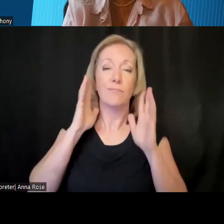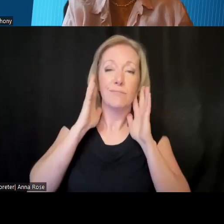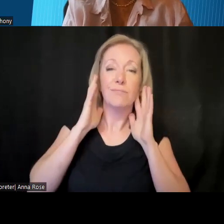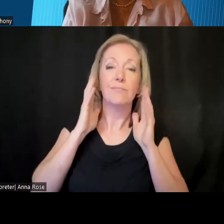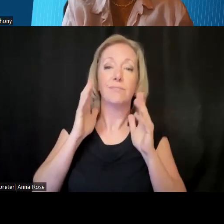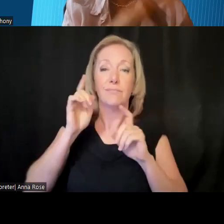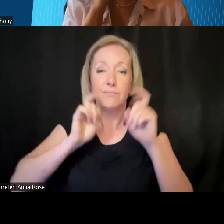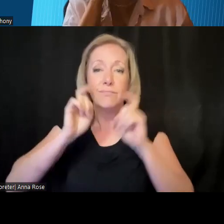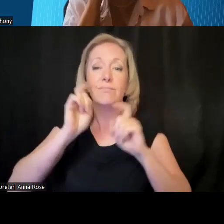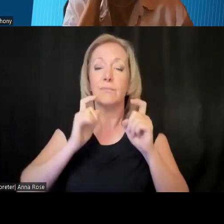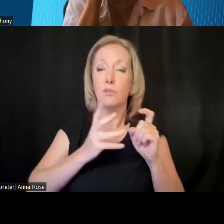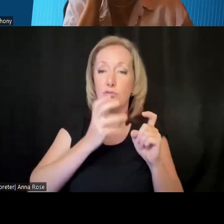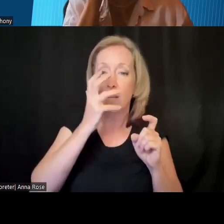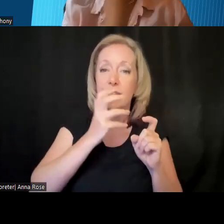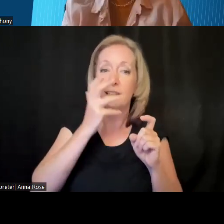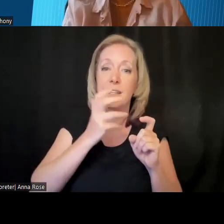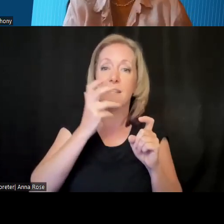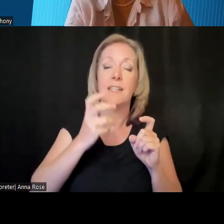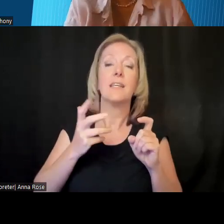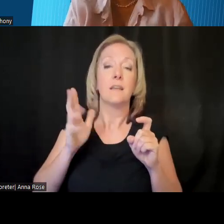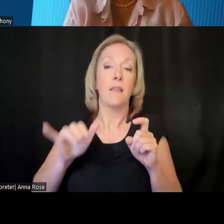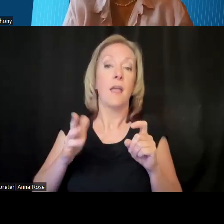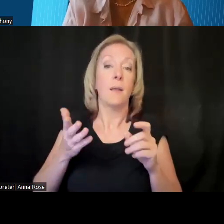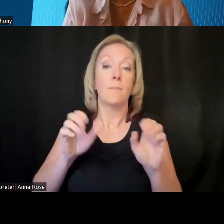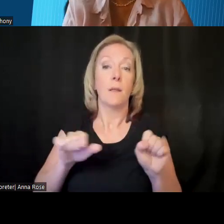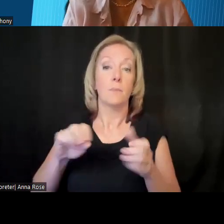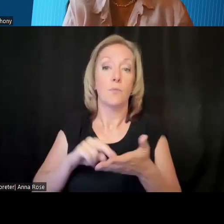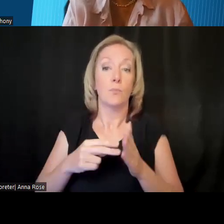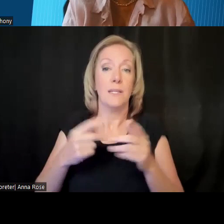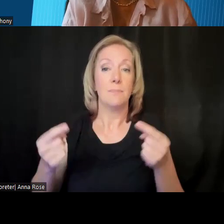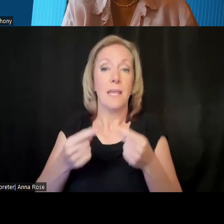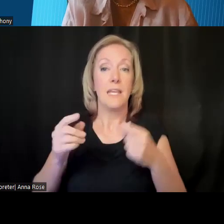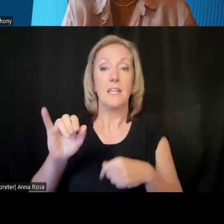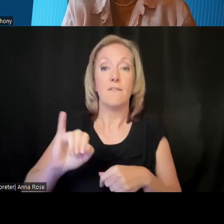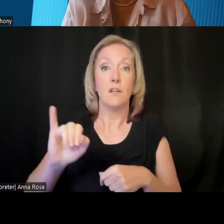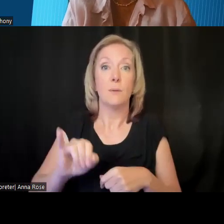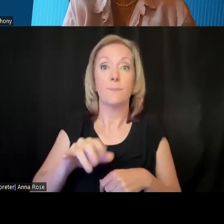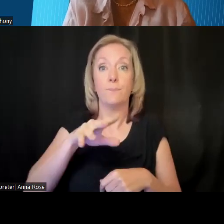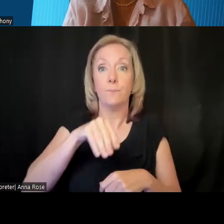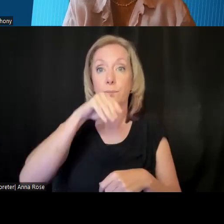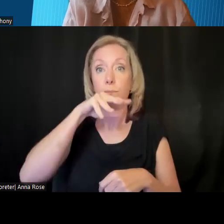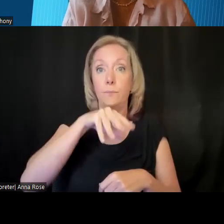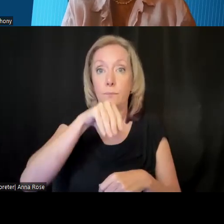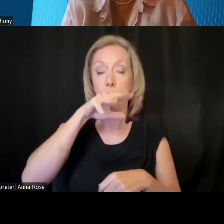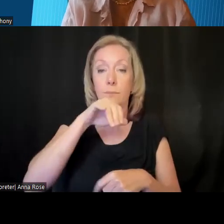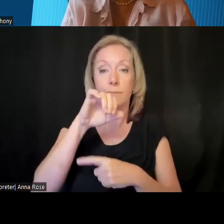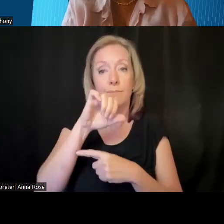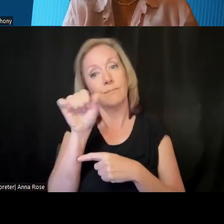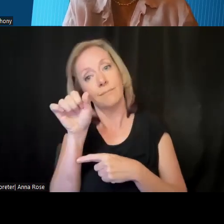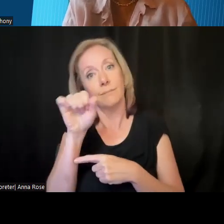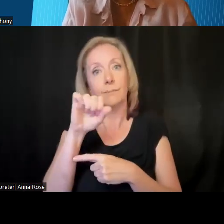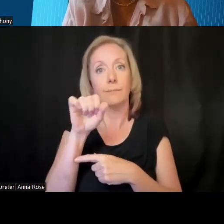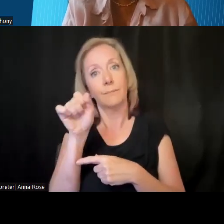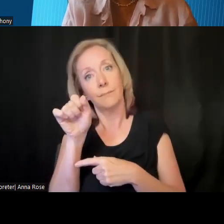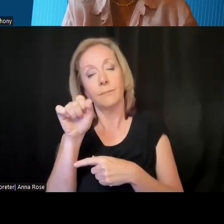child who's irritable. You might have a child who's pulling on the ears, breathes through mouth, cocks head to one side. And this